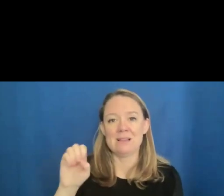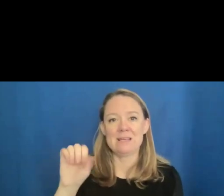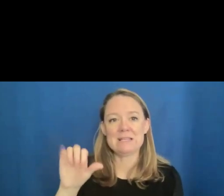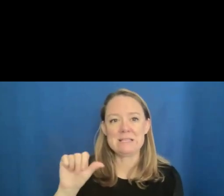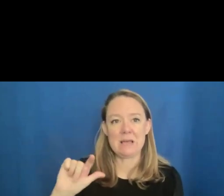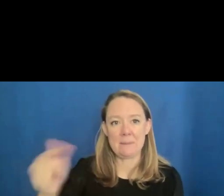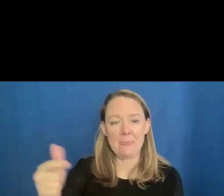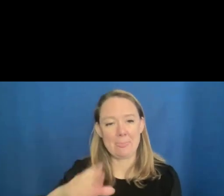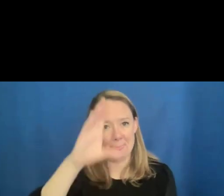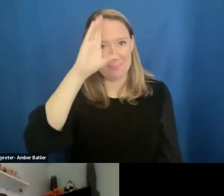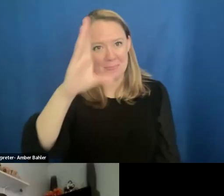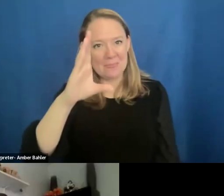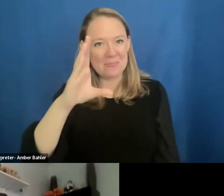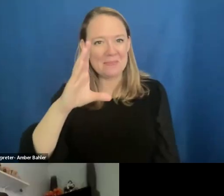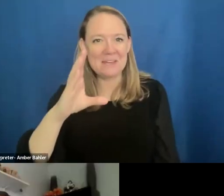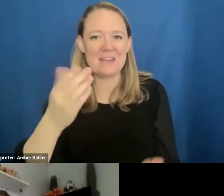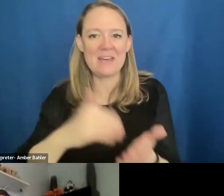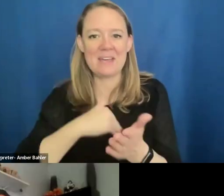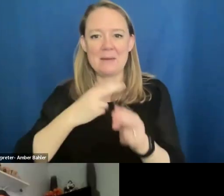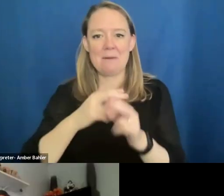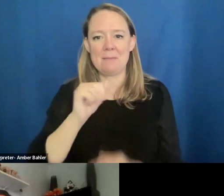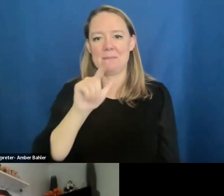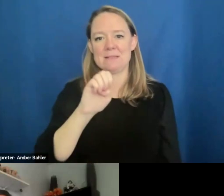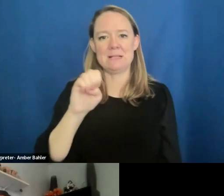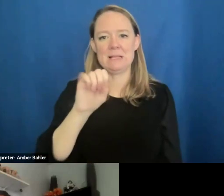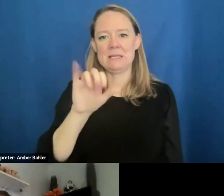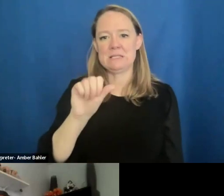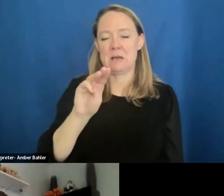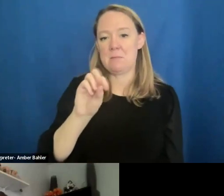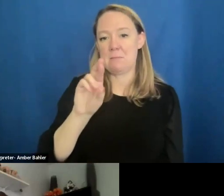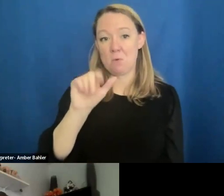Hello, my name's again, Alicia Morales, and